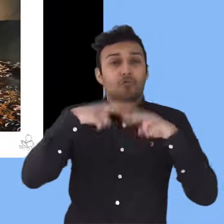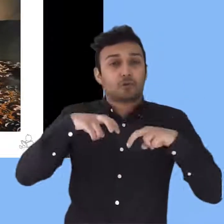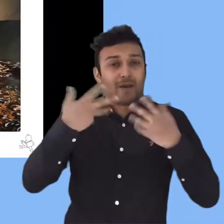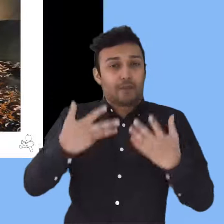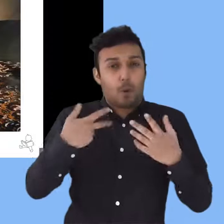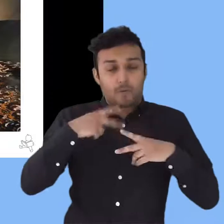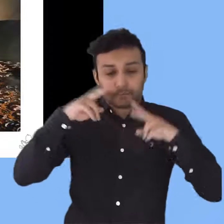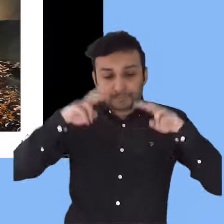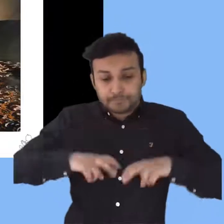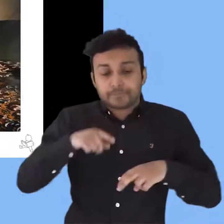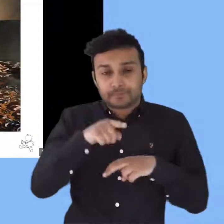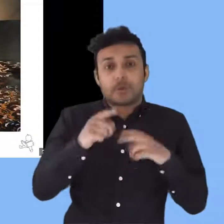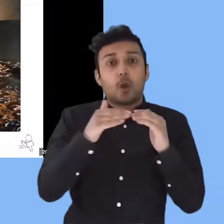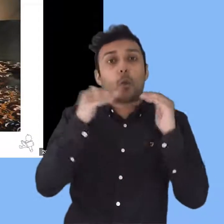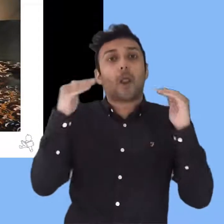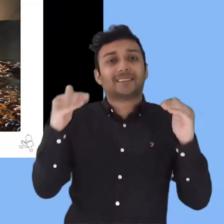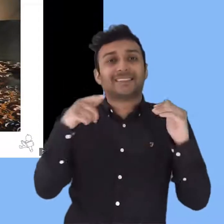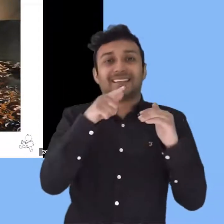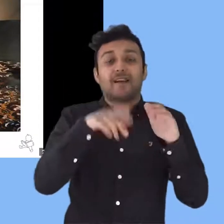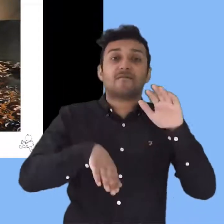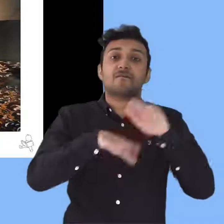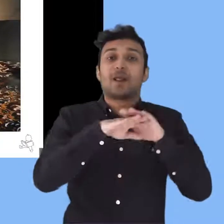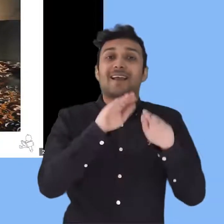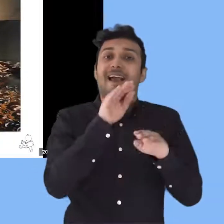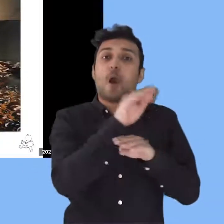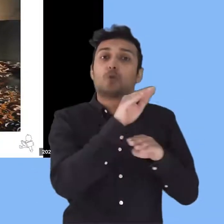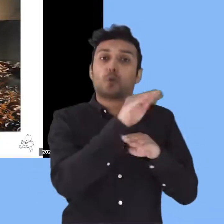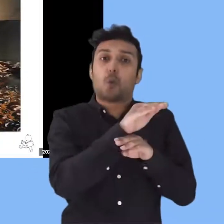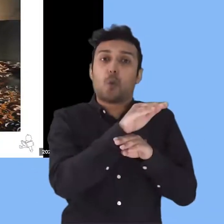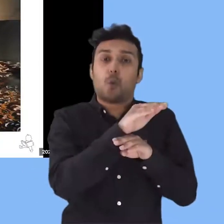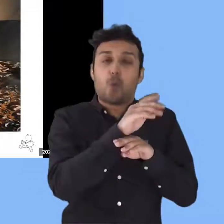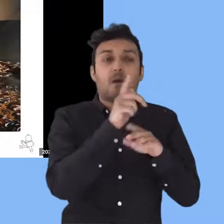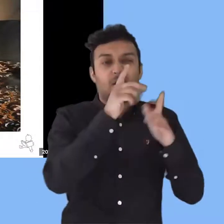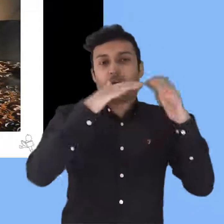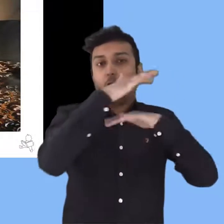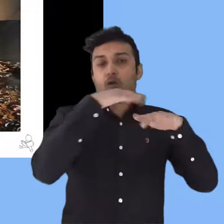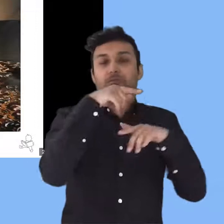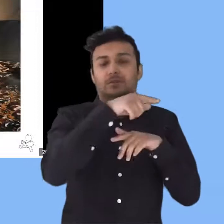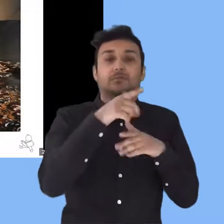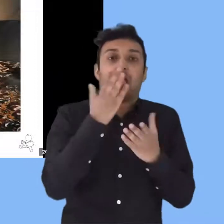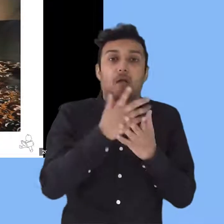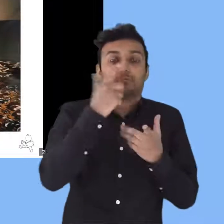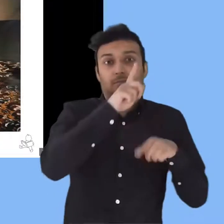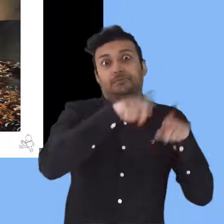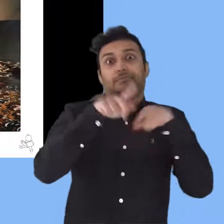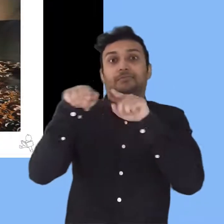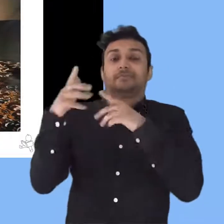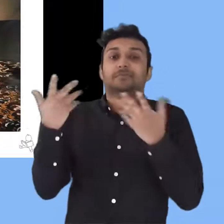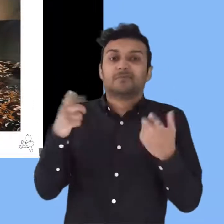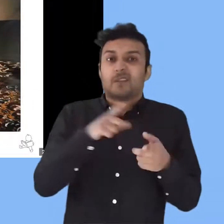at equalities in fully outdoor alternative environments. It's obviously quite heavily affected, hence the move to outdoor